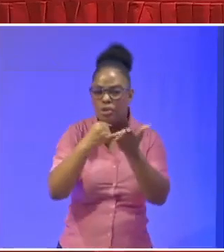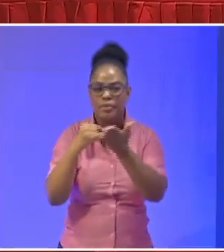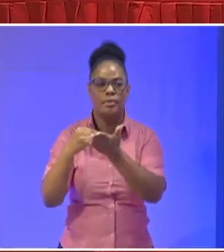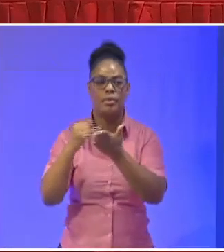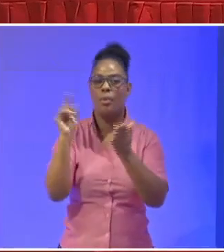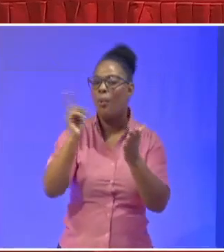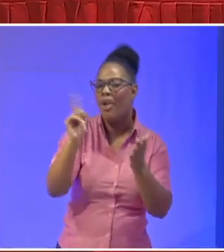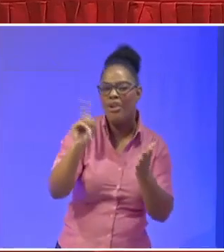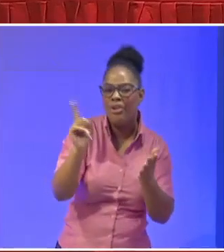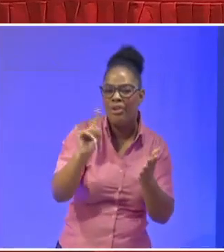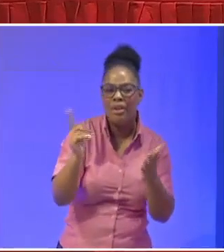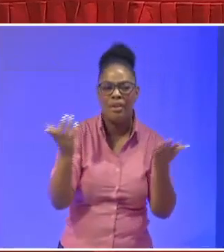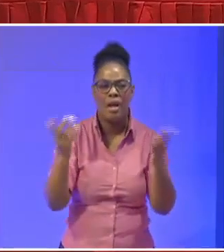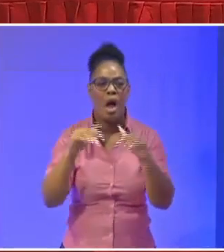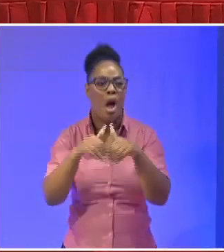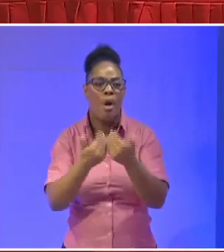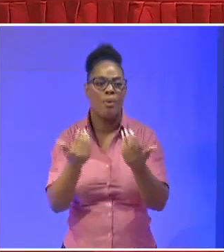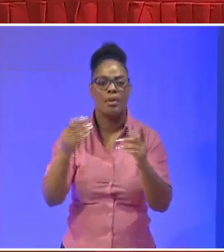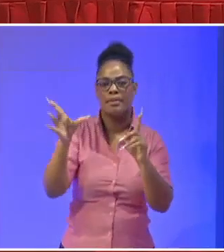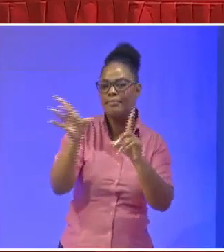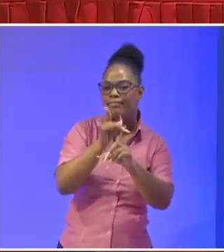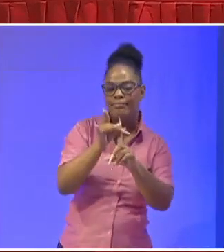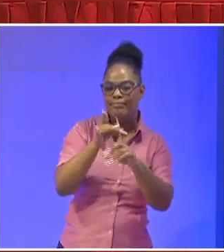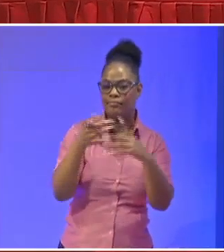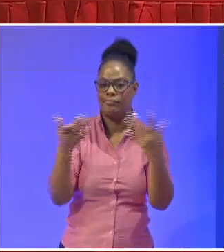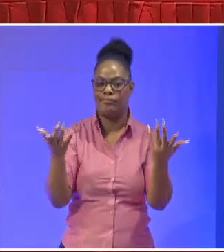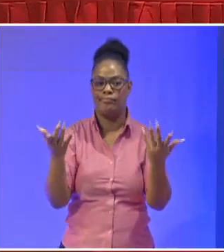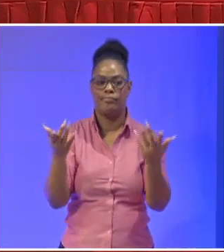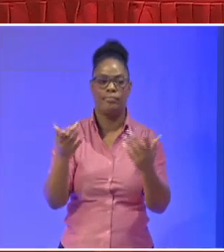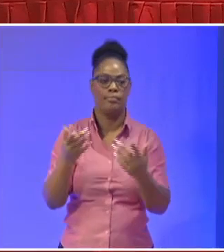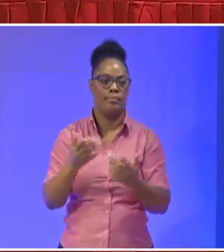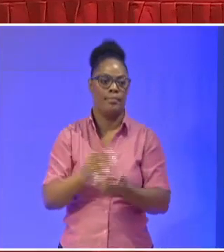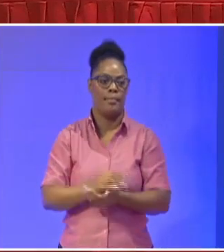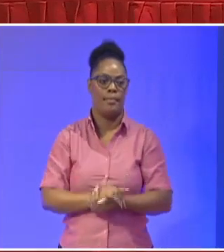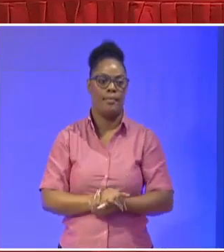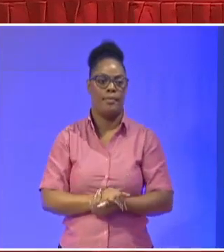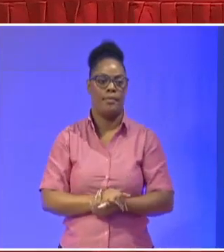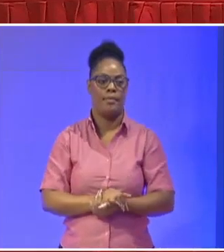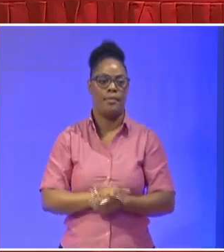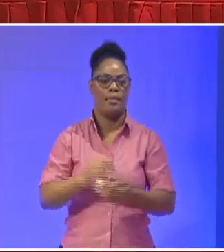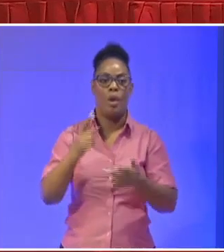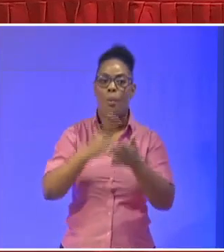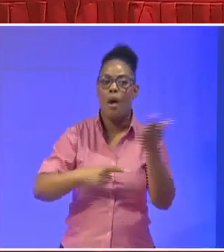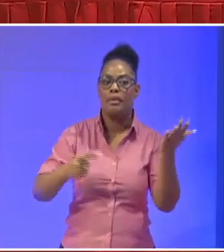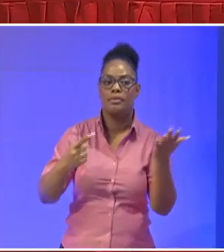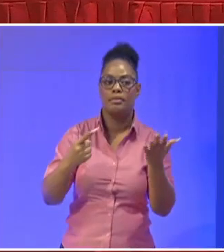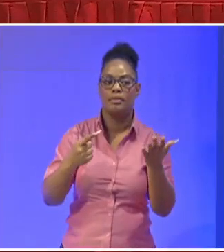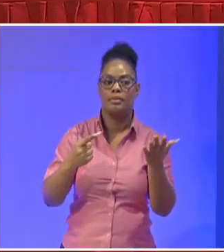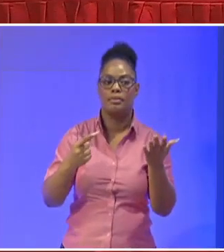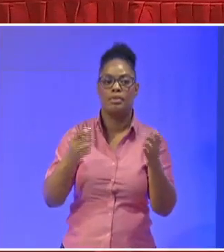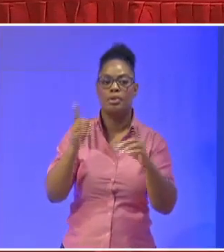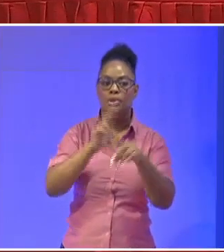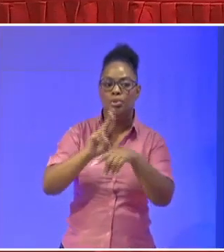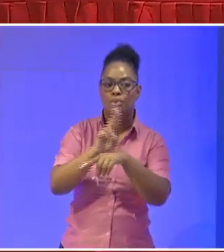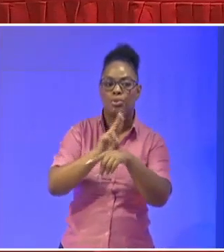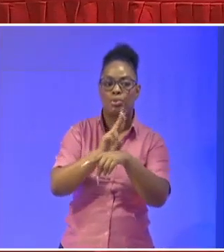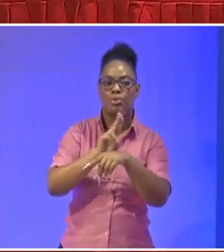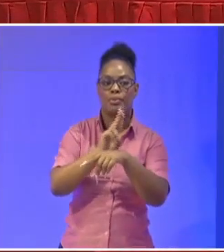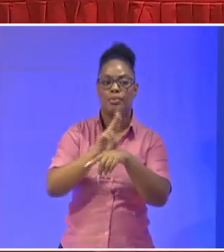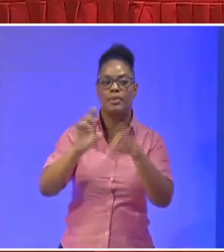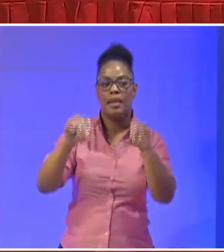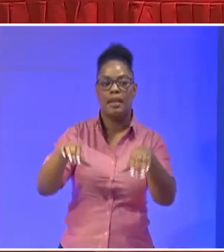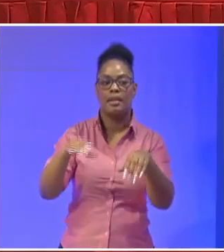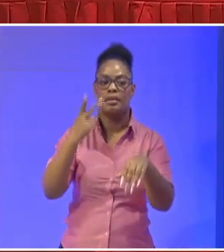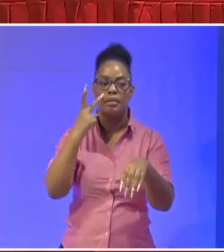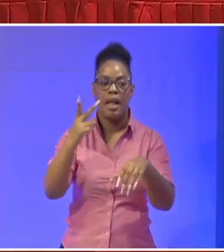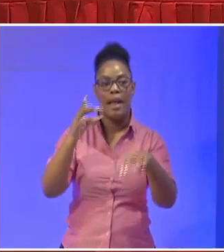at the time? Have we found out what their source of infection was, and what is the metric being used to declare it as community spread? And my second question